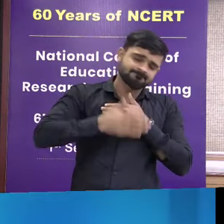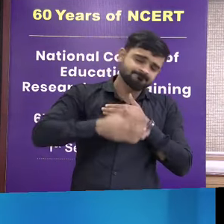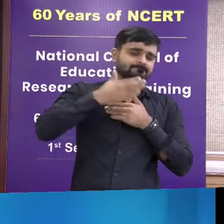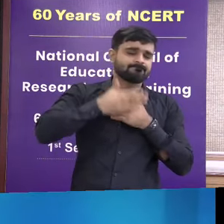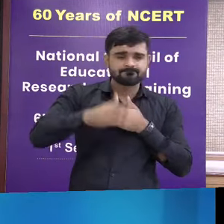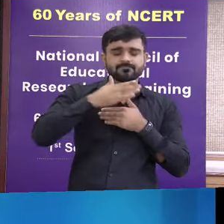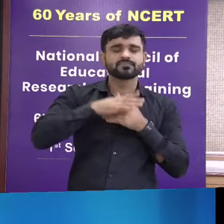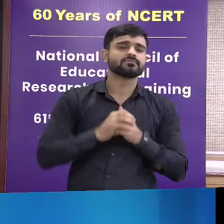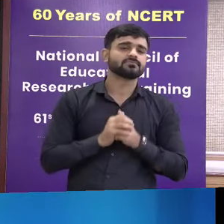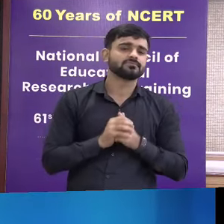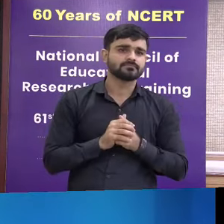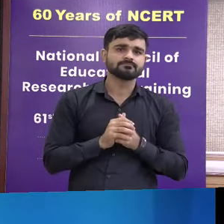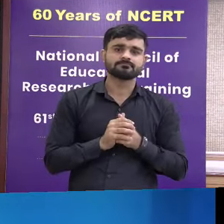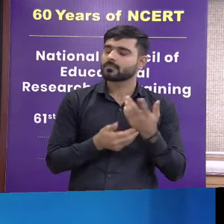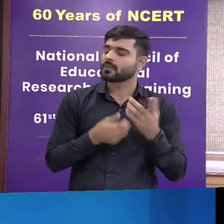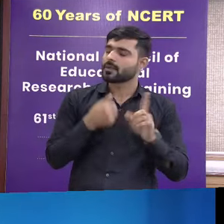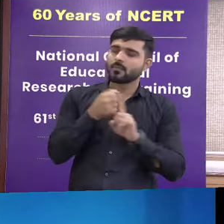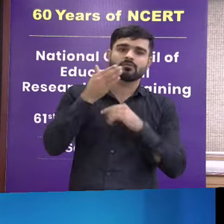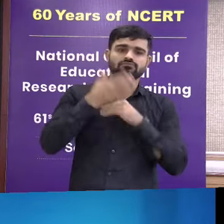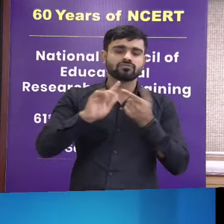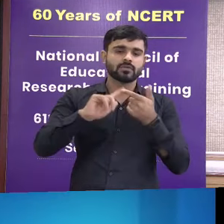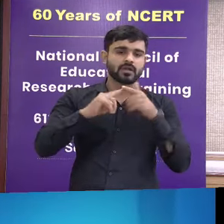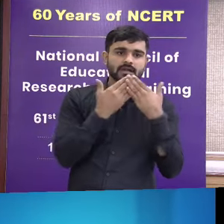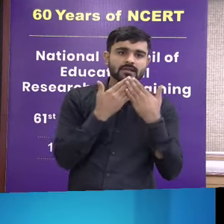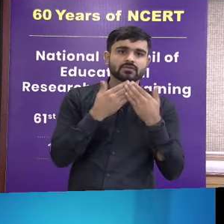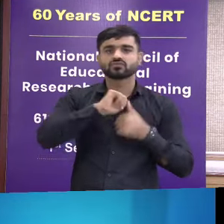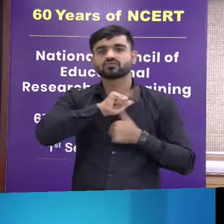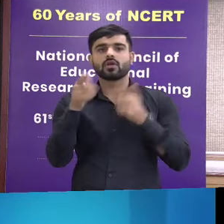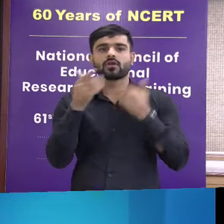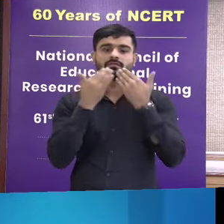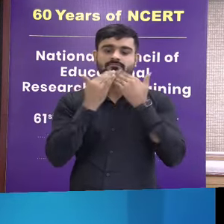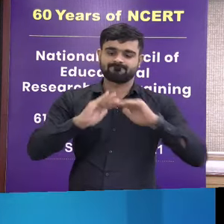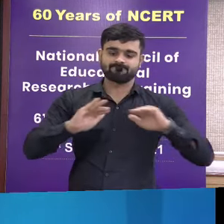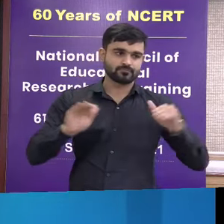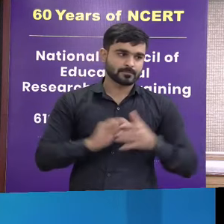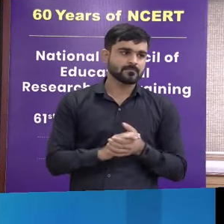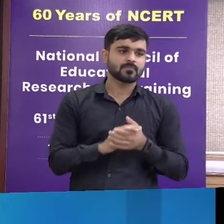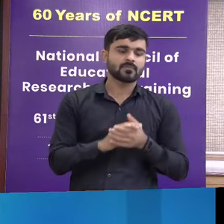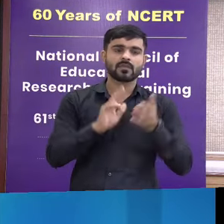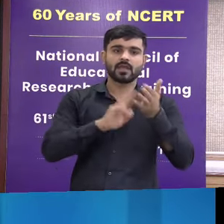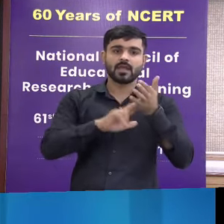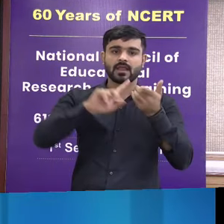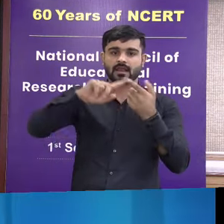to impact education to our children. NEP